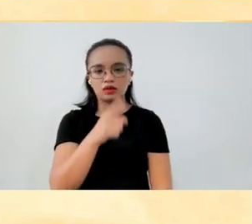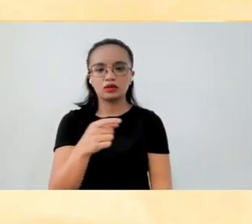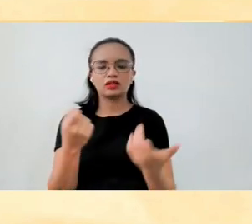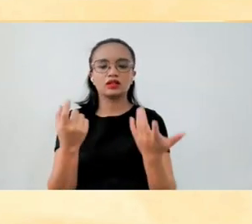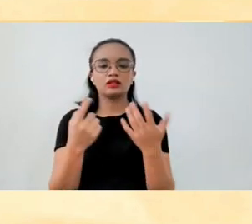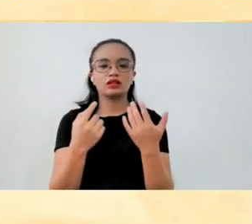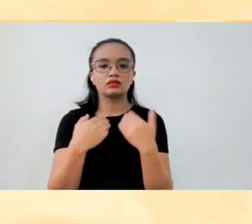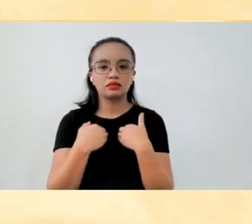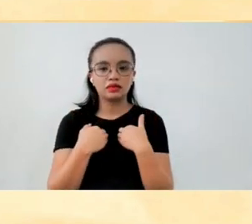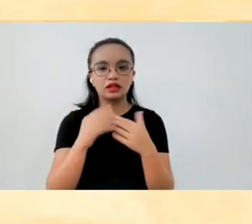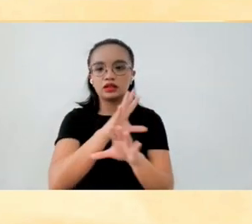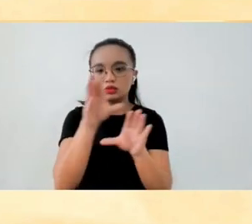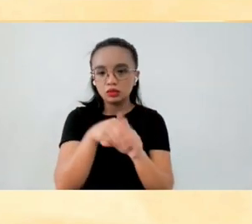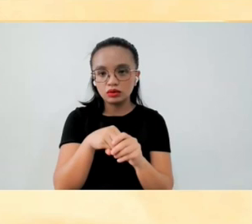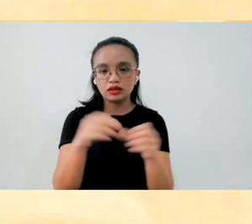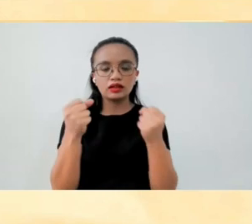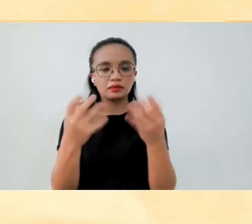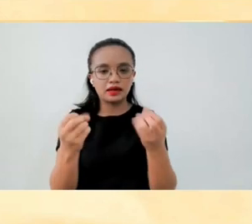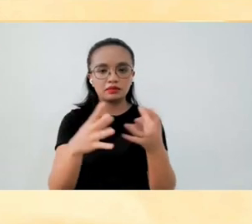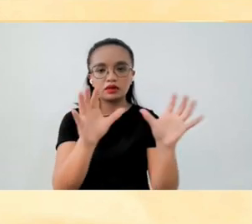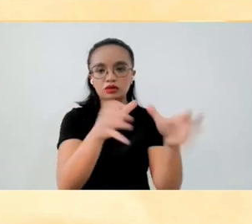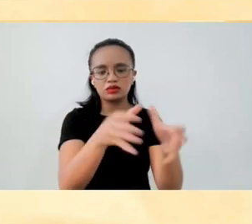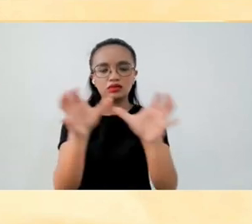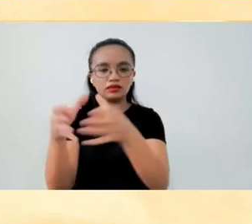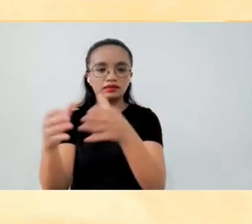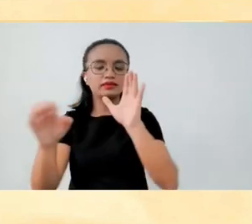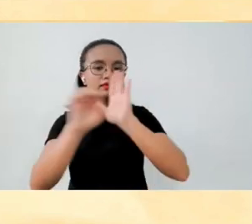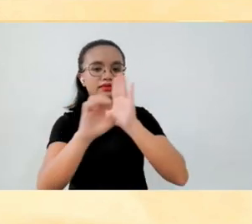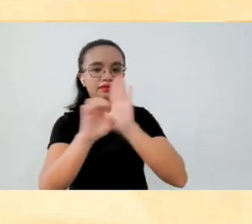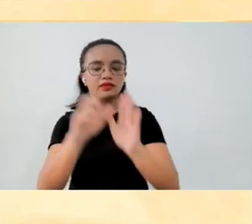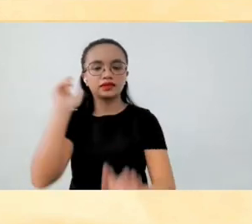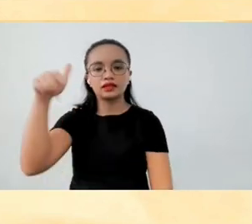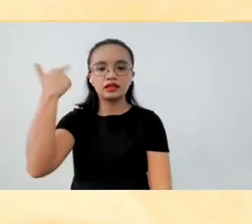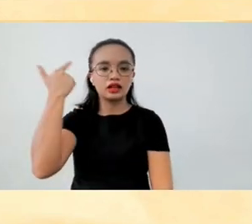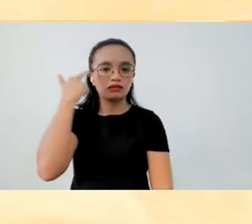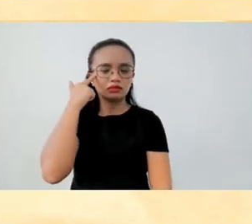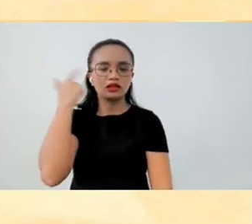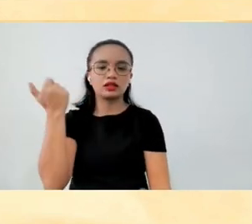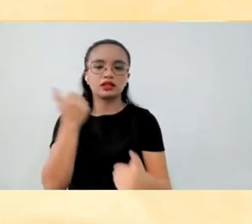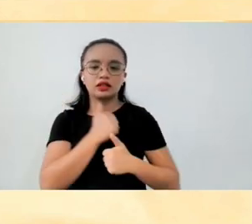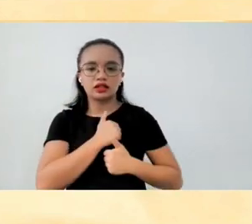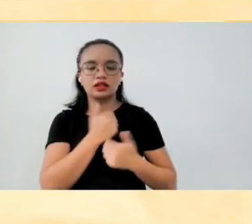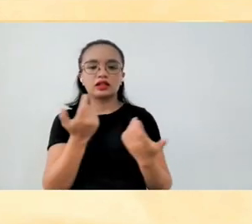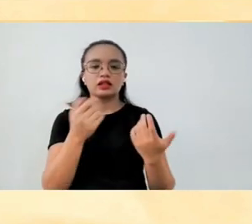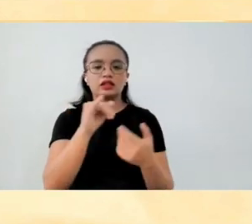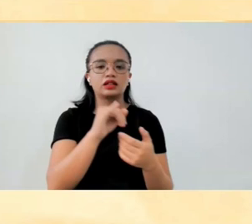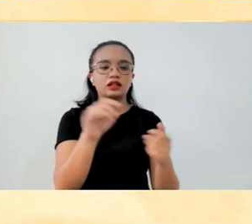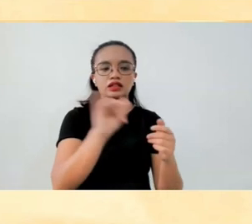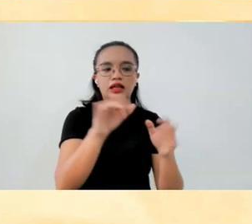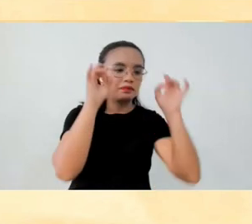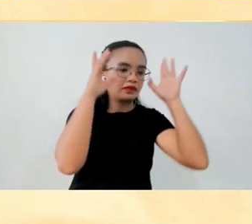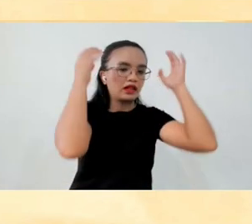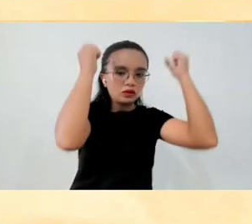multifaceted. It involves several groups, for example, government forces, insurgent and even terrorist